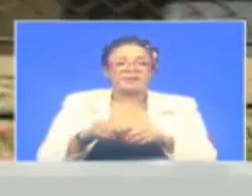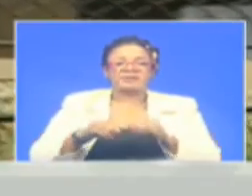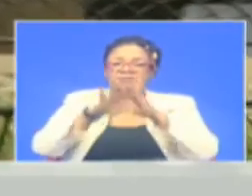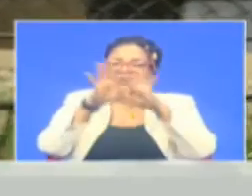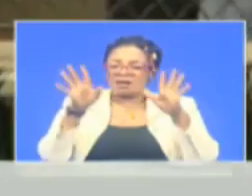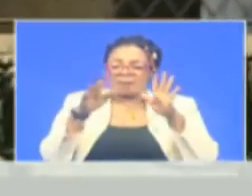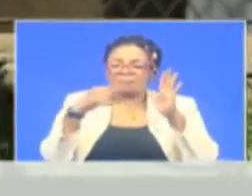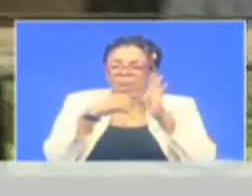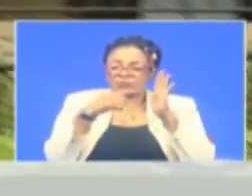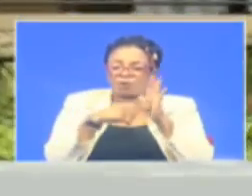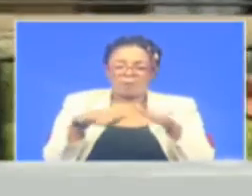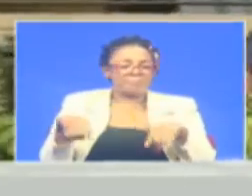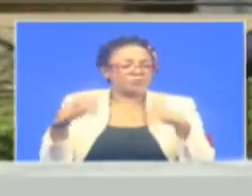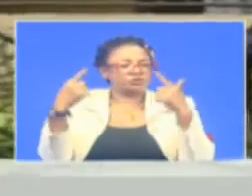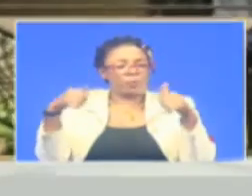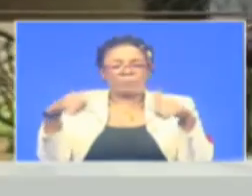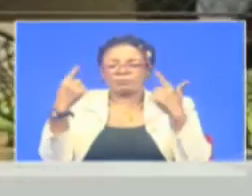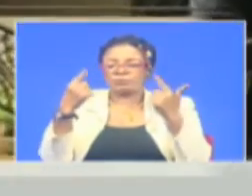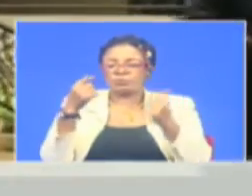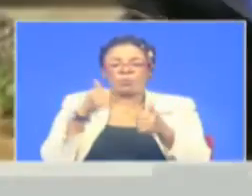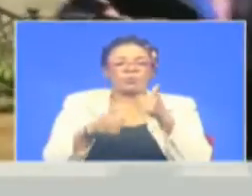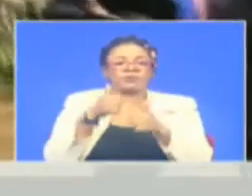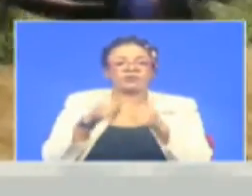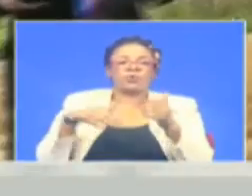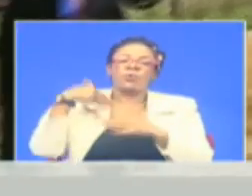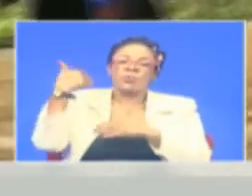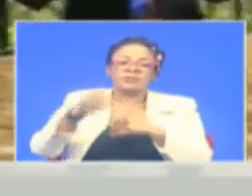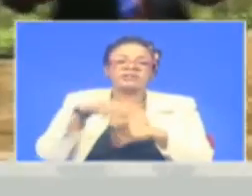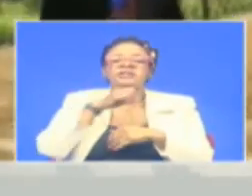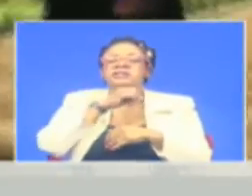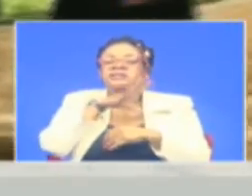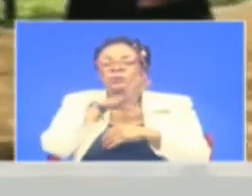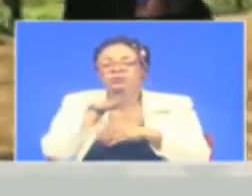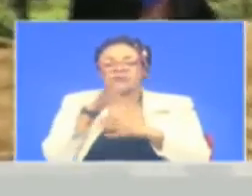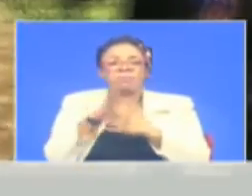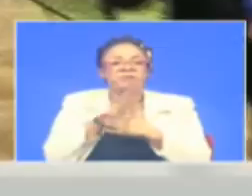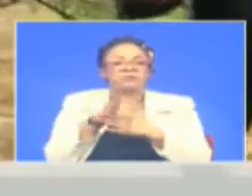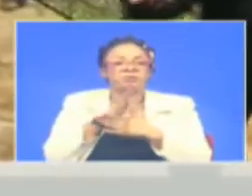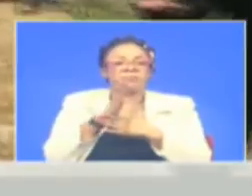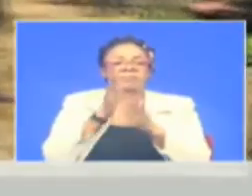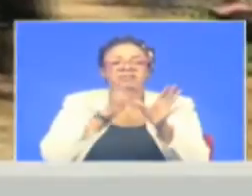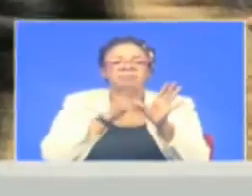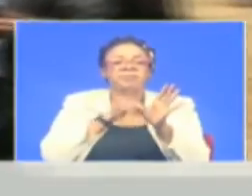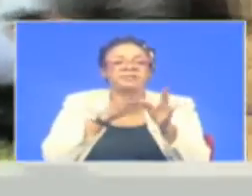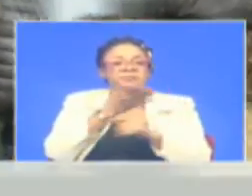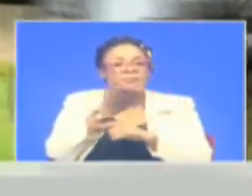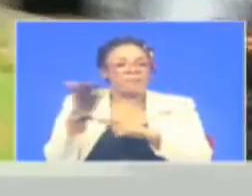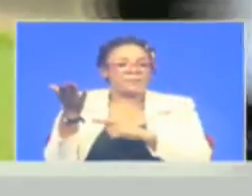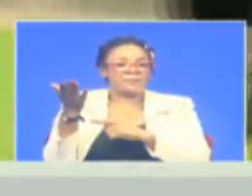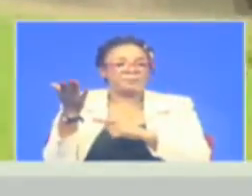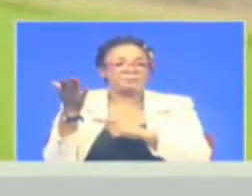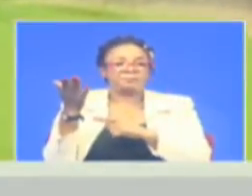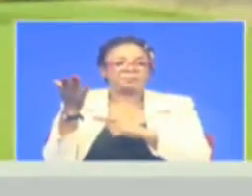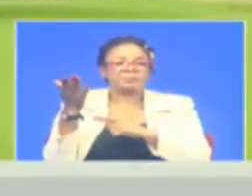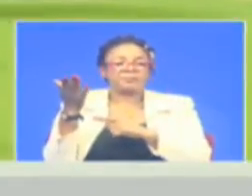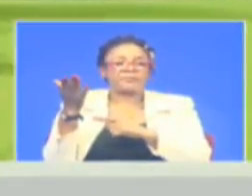of dispute, which occasionally ended in shouting matches between the participants.